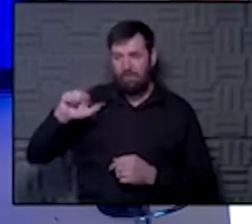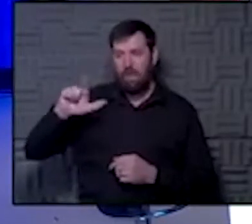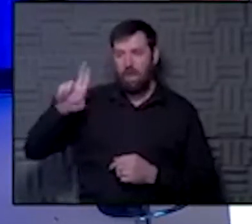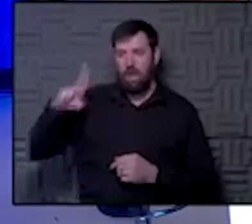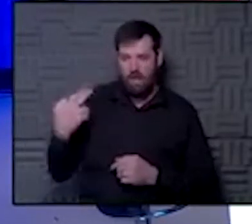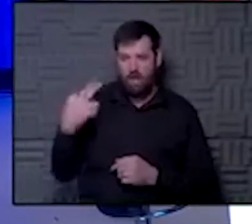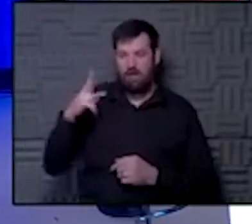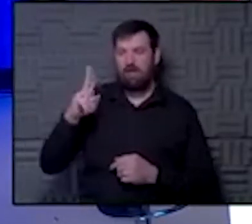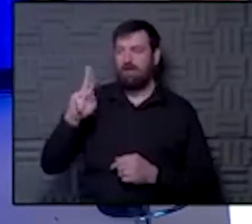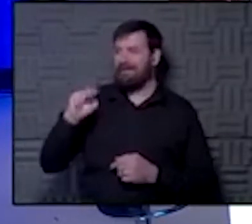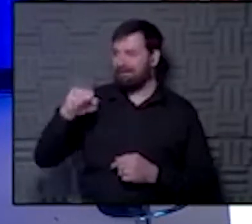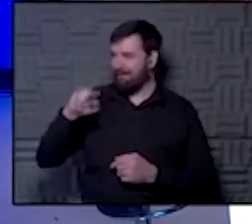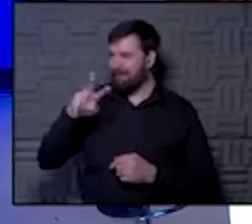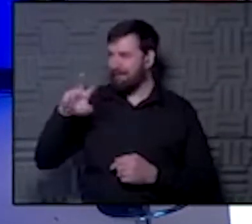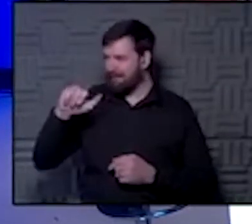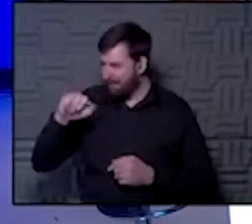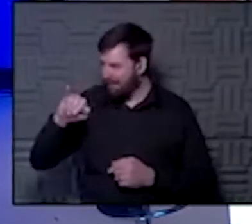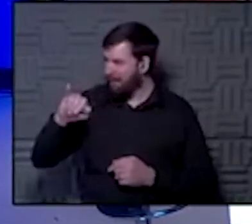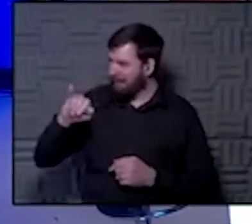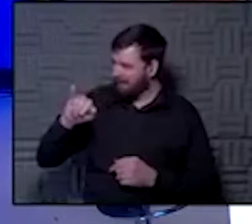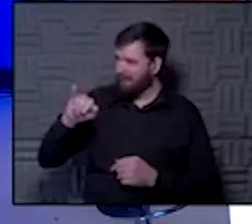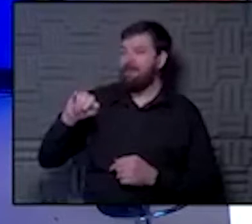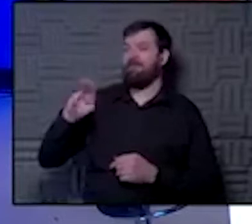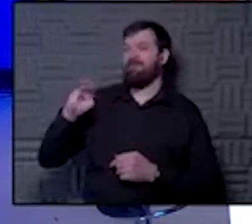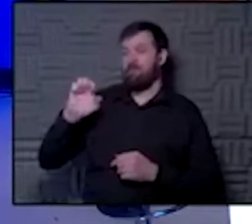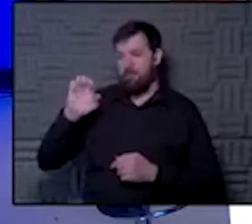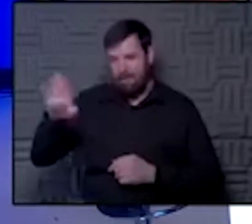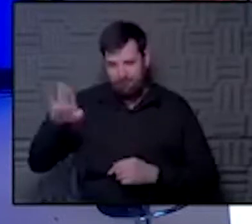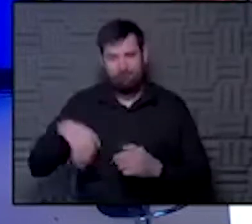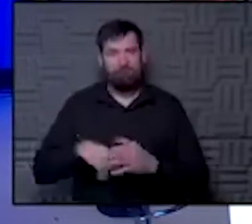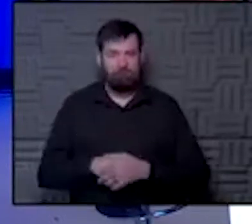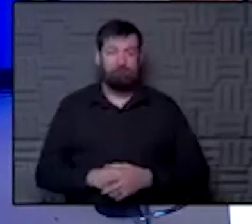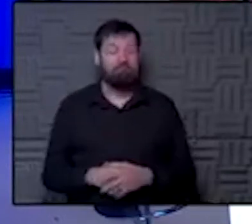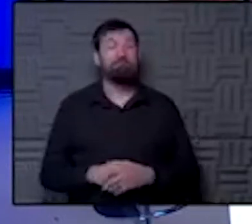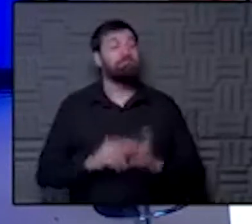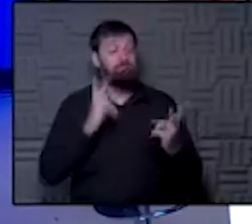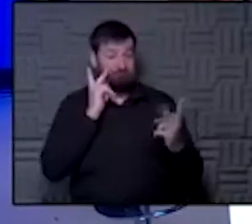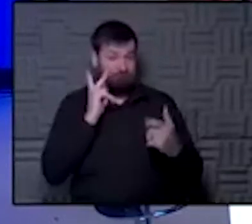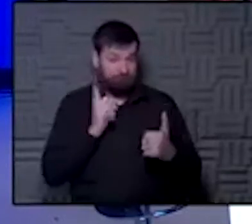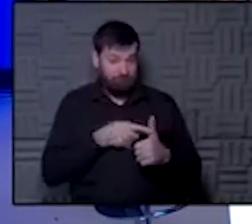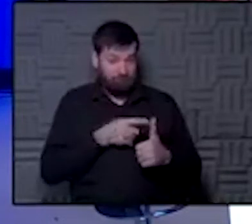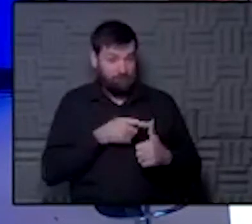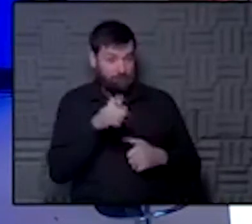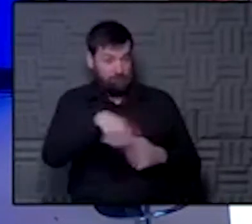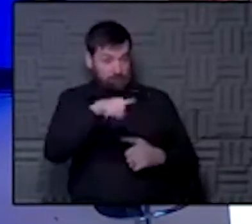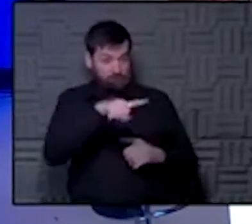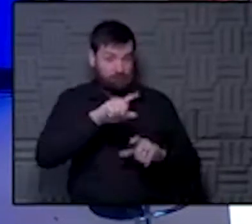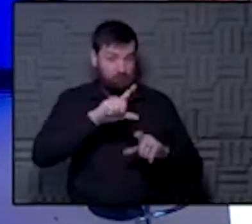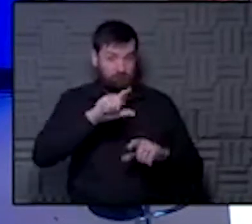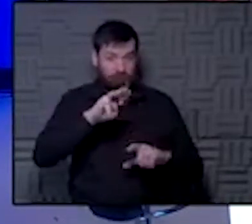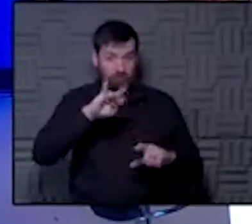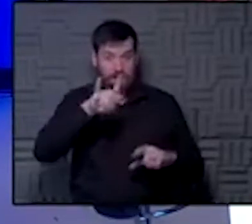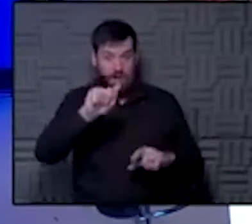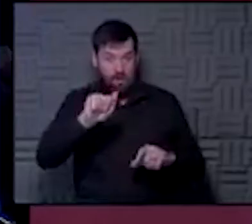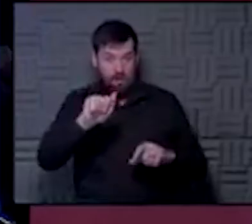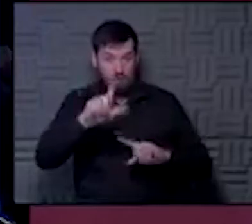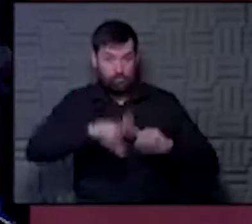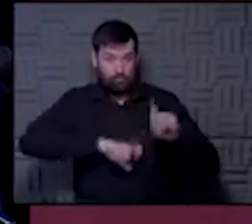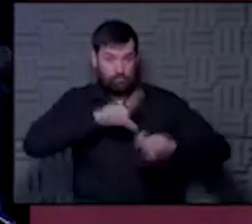bamlanivimab. I think it's just easier to say Bamlan. What do you think? Bam is fine, too. Okay, there you go. All right, let's see if, first of all, there are any questions from reporters.